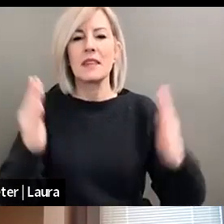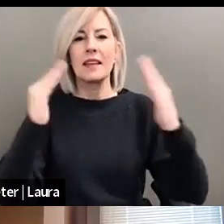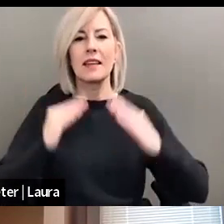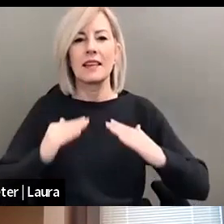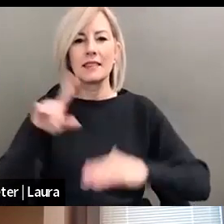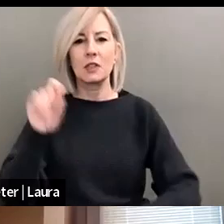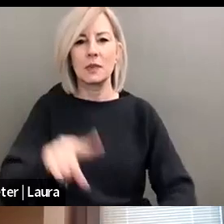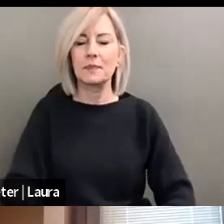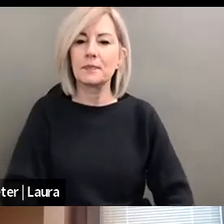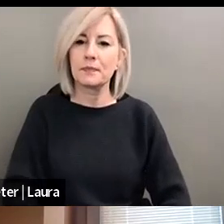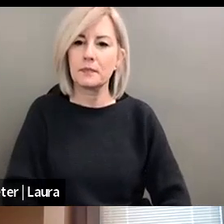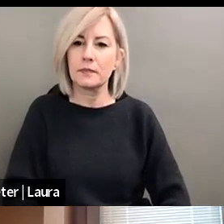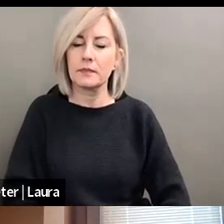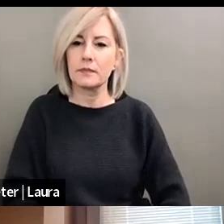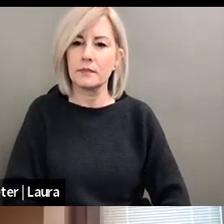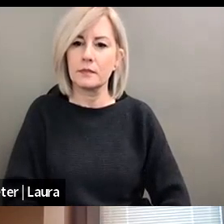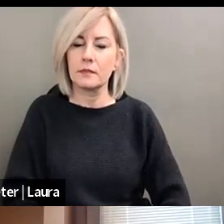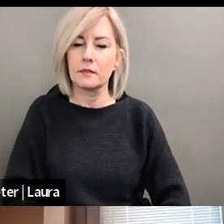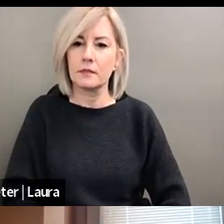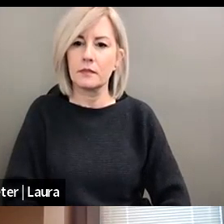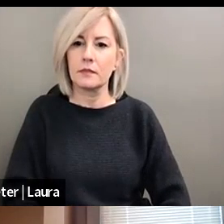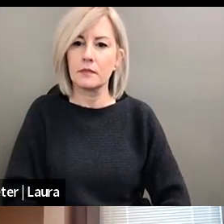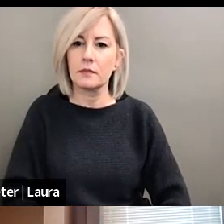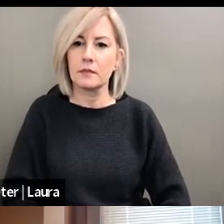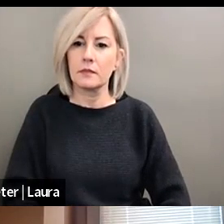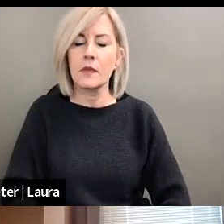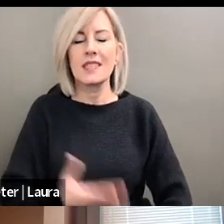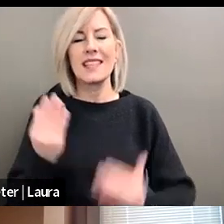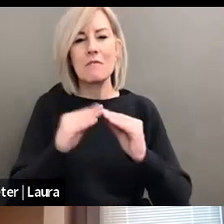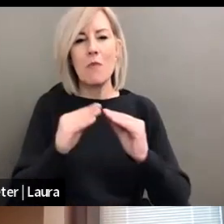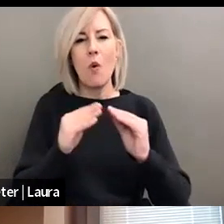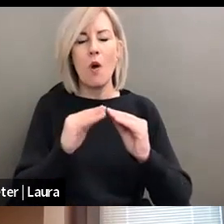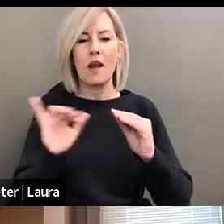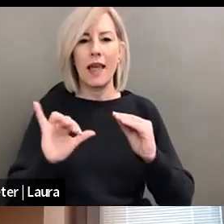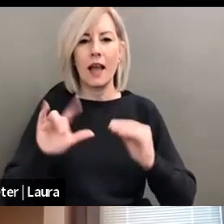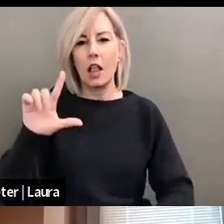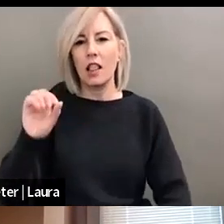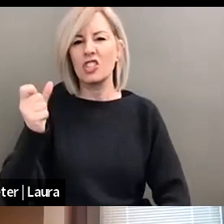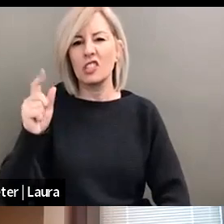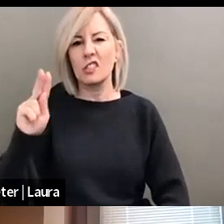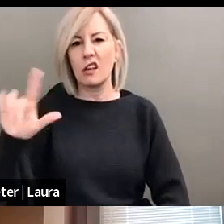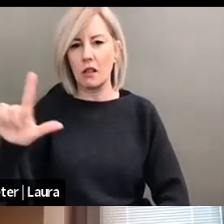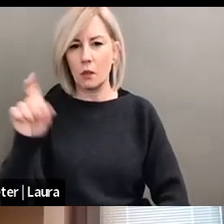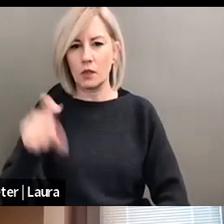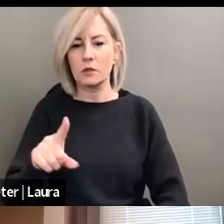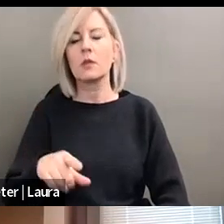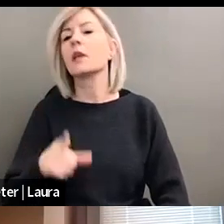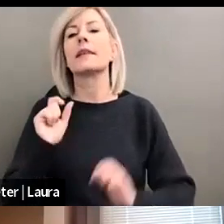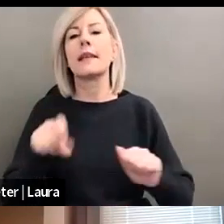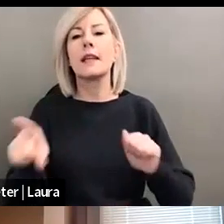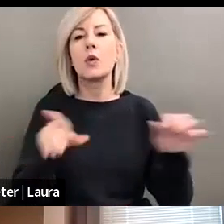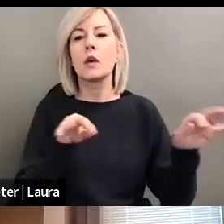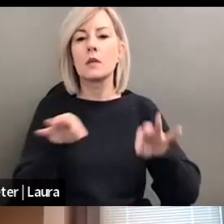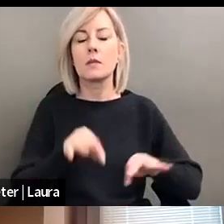question. This is kind of a logistical question of how can you explain the